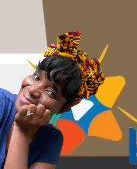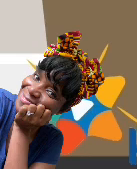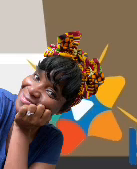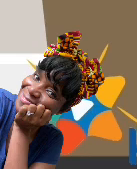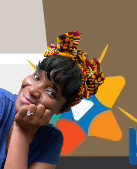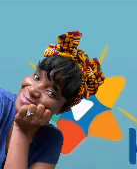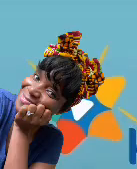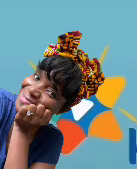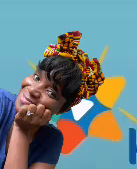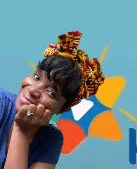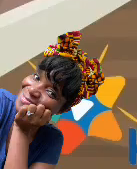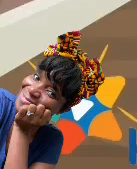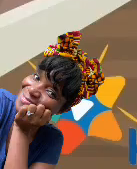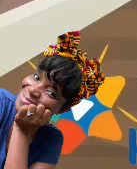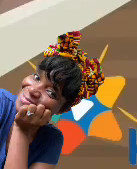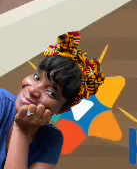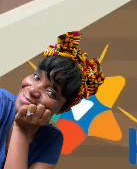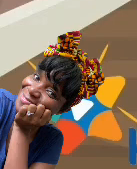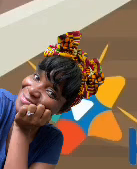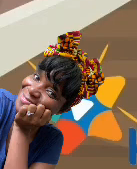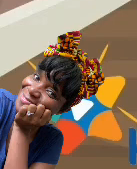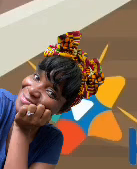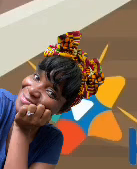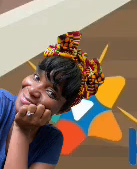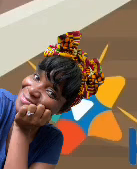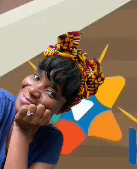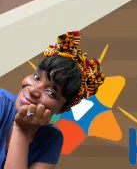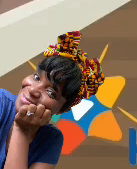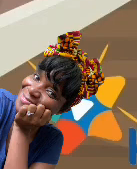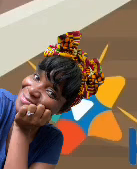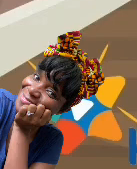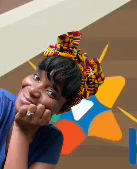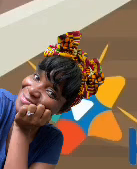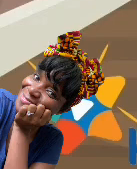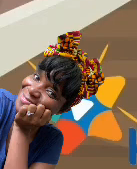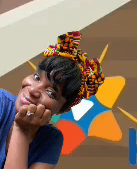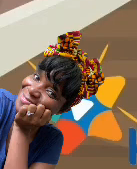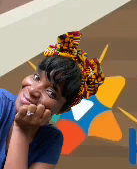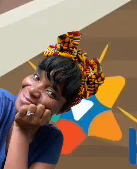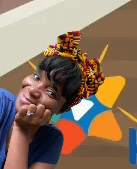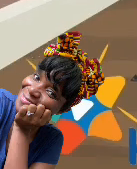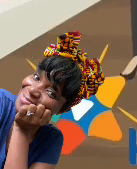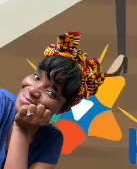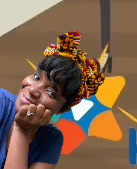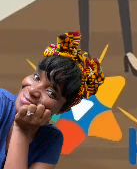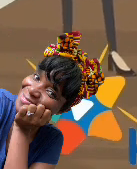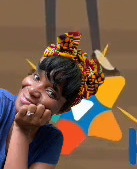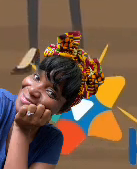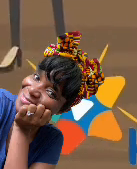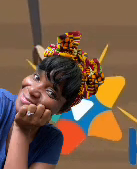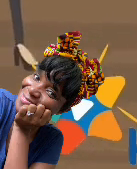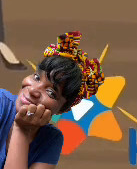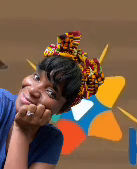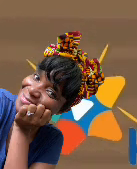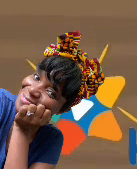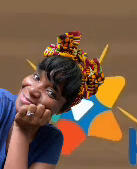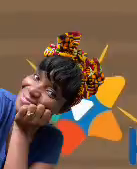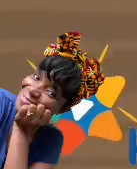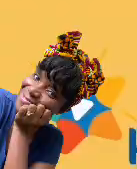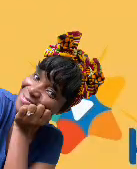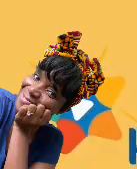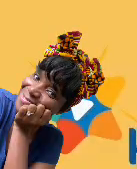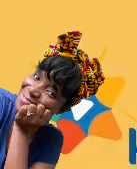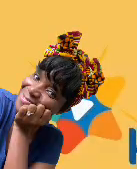prayed. Today, Pratapa is a teacher at a mission school in Thailand. Many children do not come from Christian